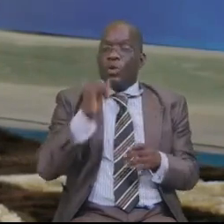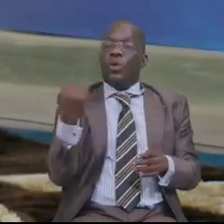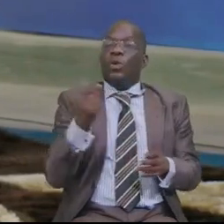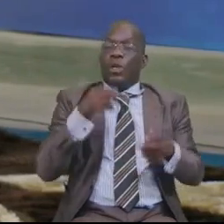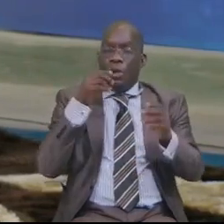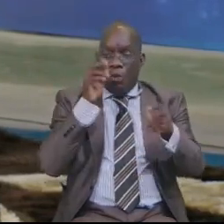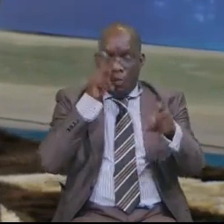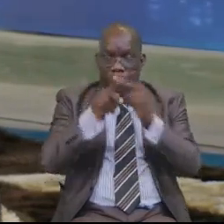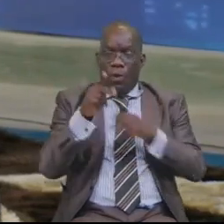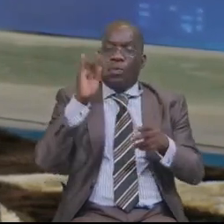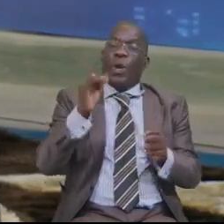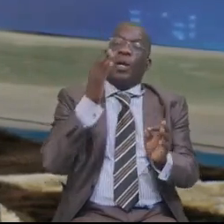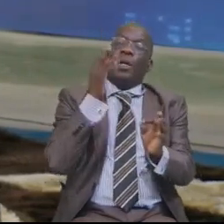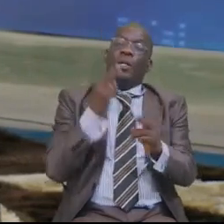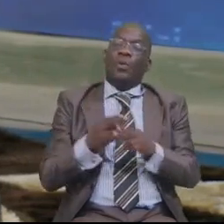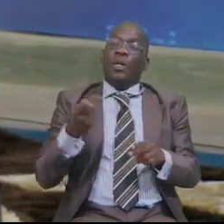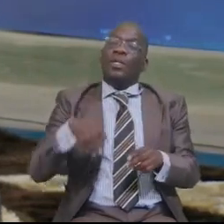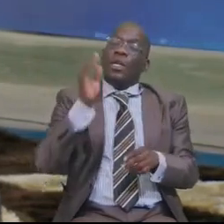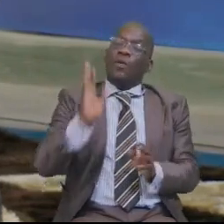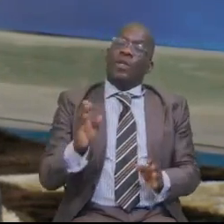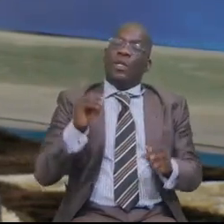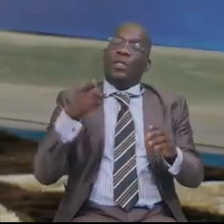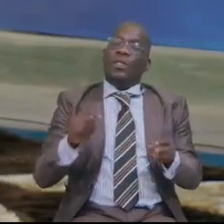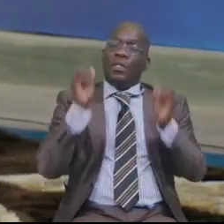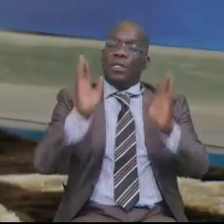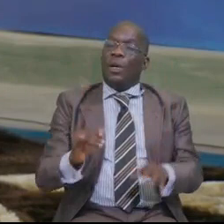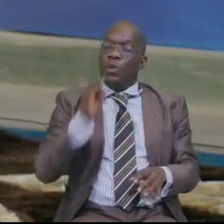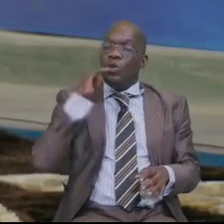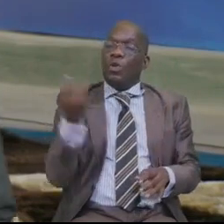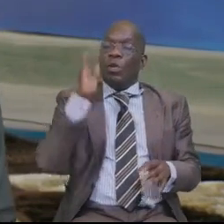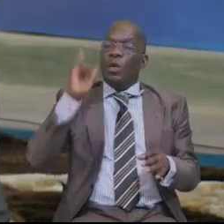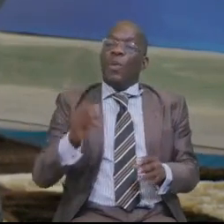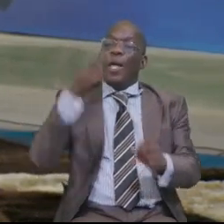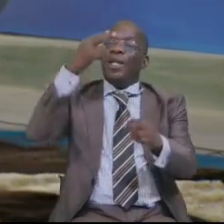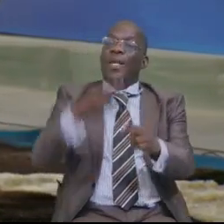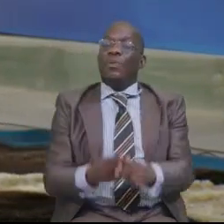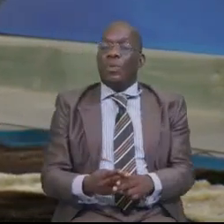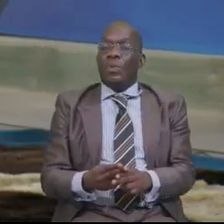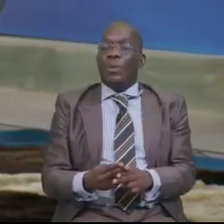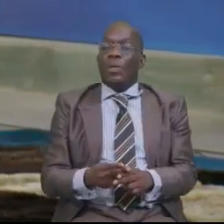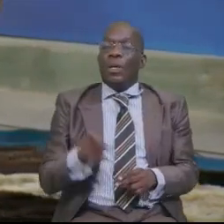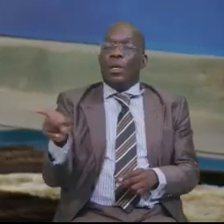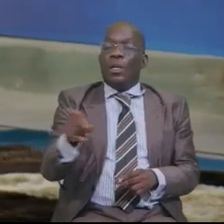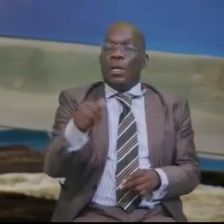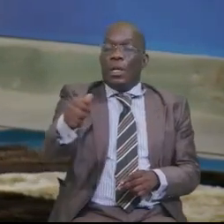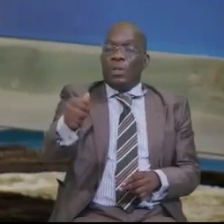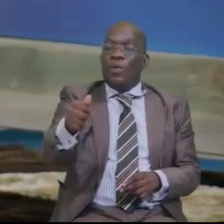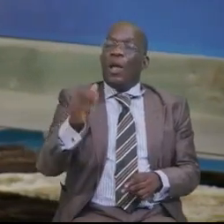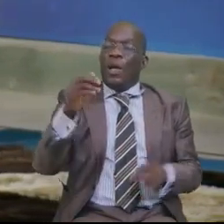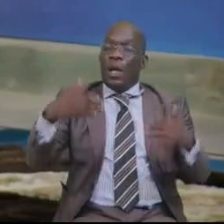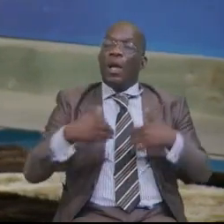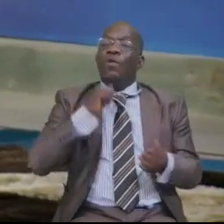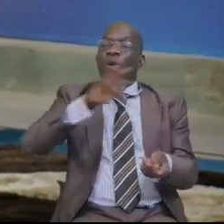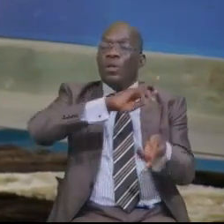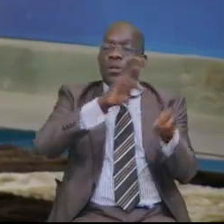the evangelist, the pastor, the teacher is only by name, and they themselves have not